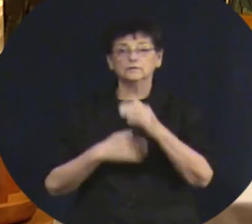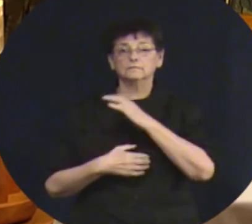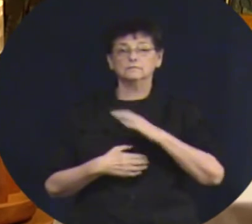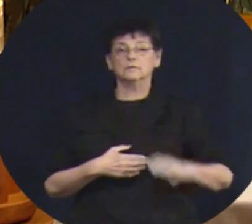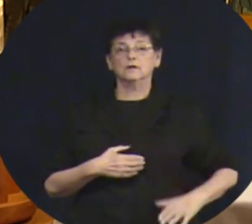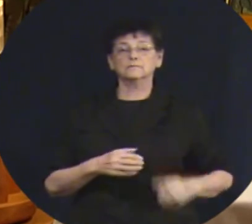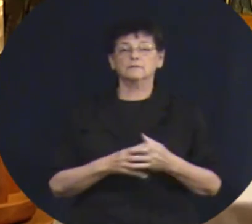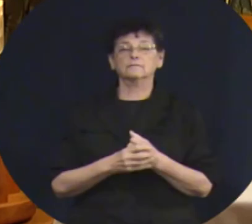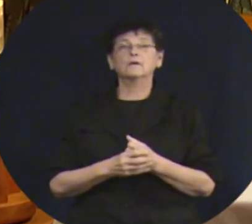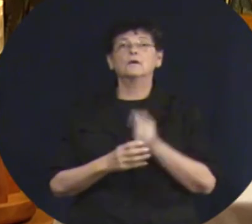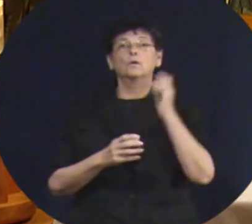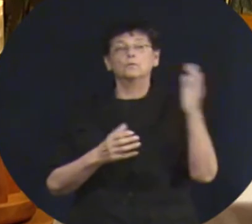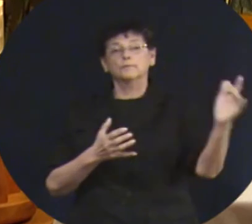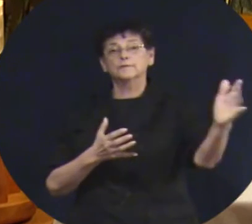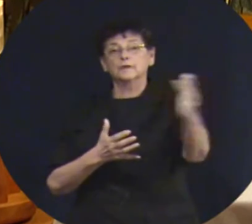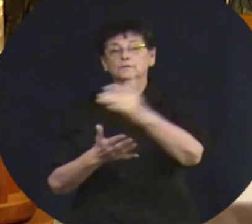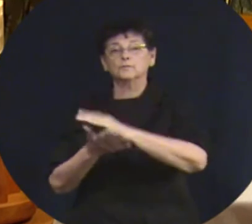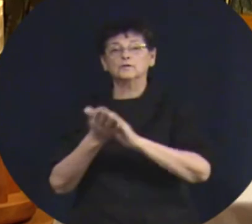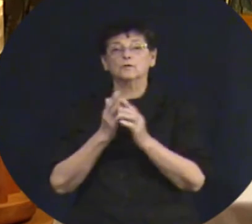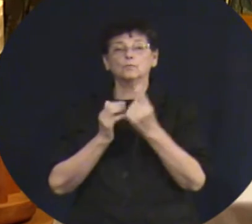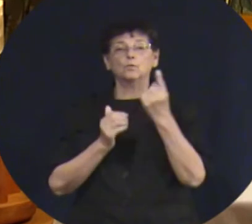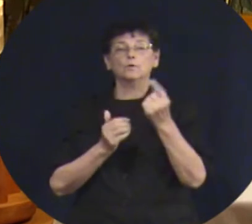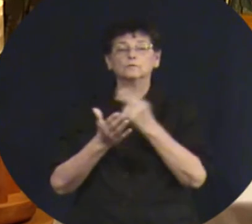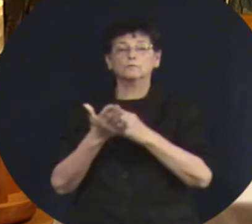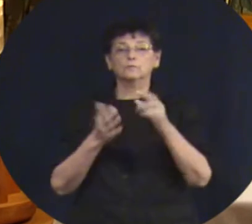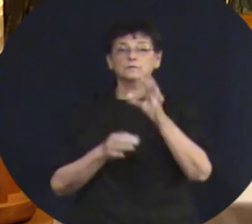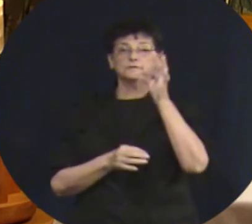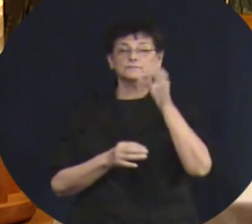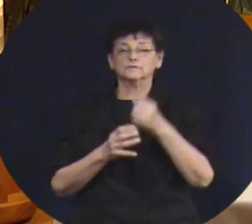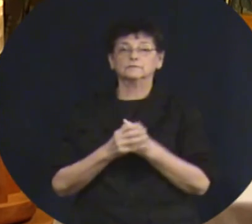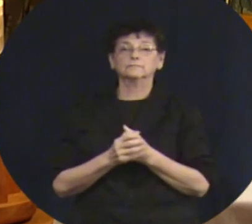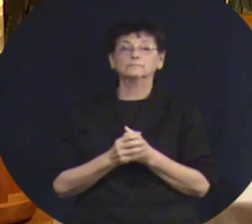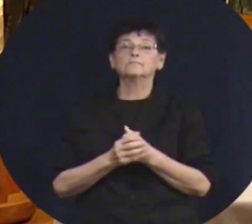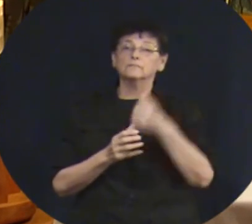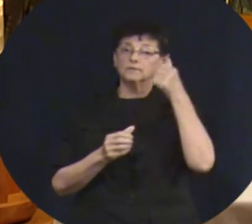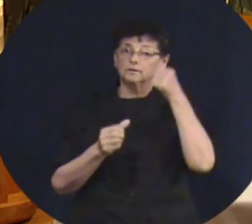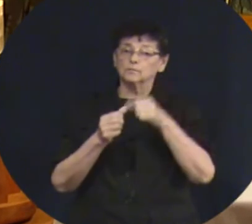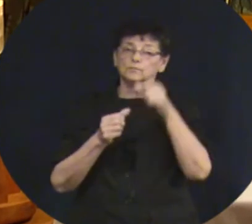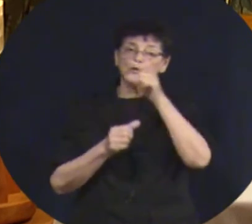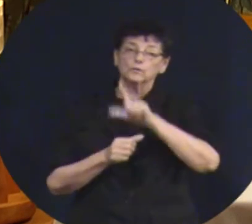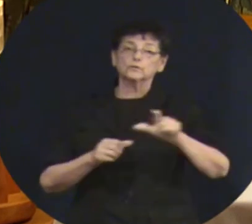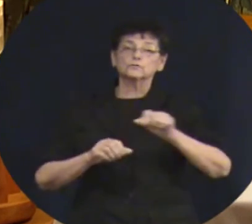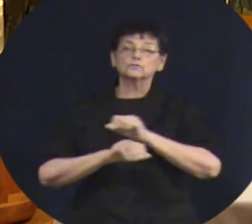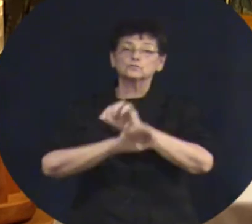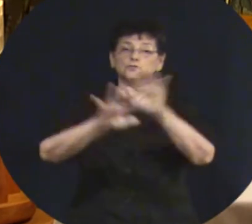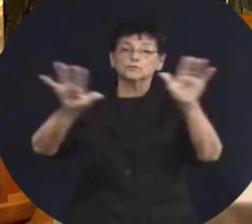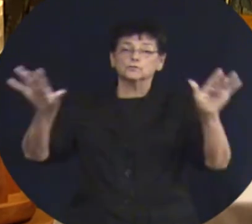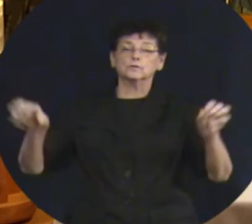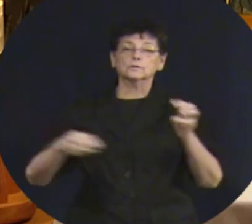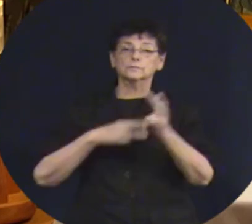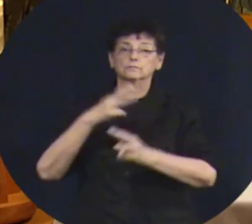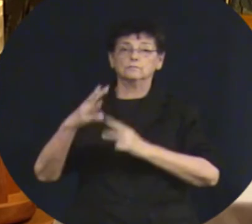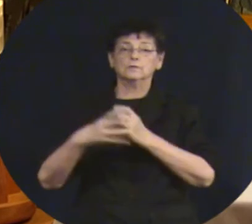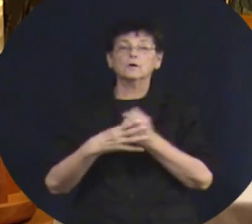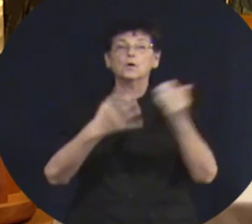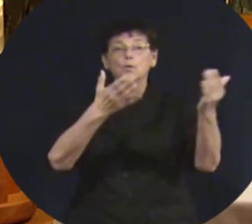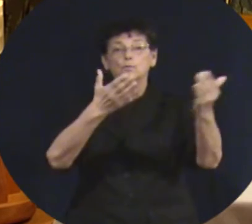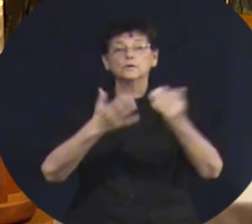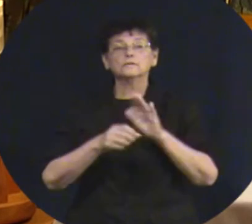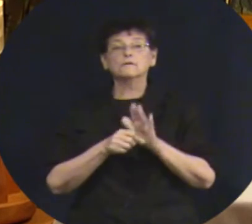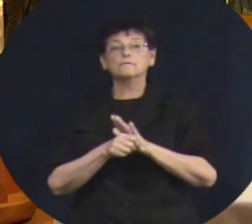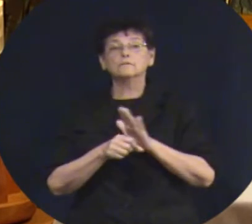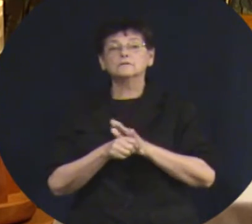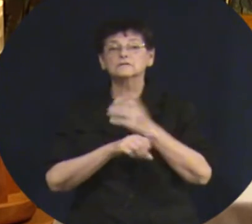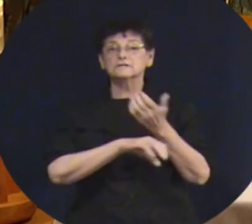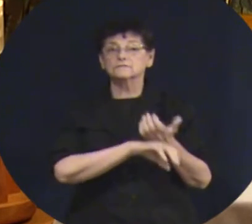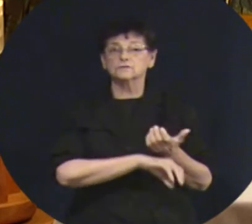Christ, we may be gathered into one by the Holy Spirit. Remember, Lord, your church spread throughout the world, and bring her to the fullness